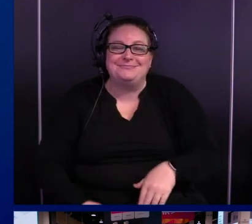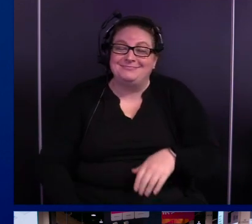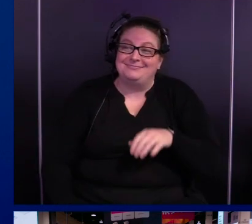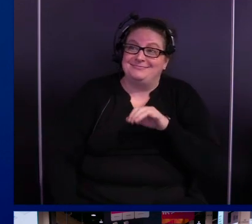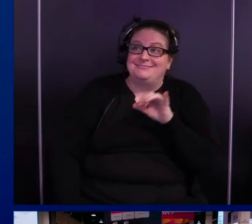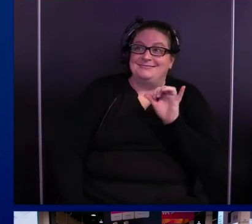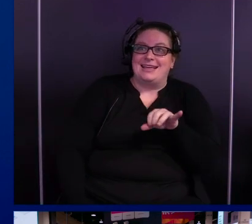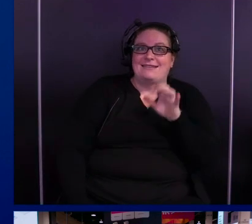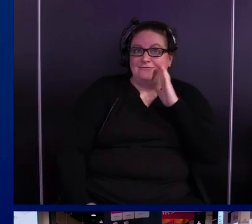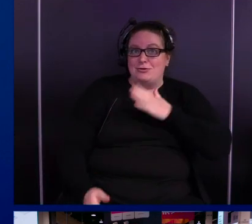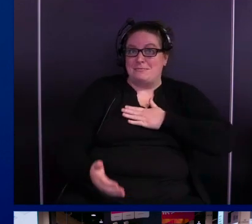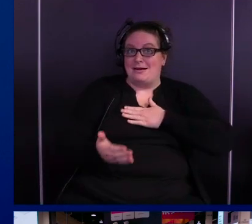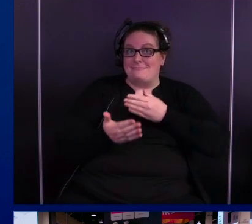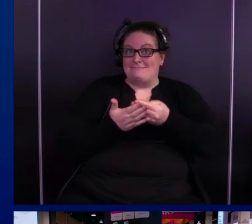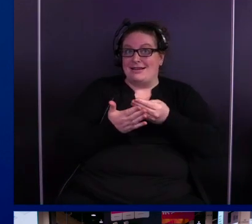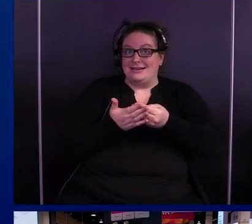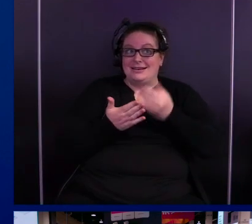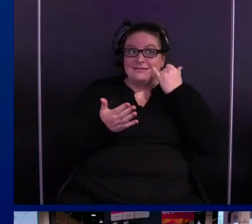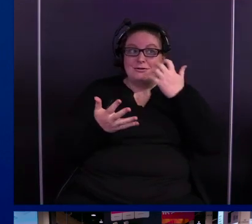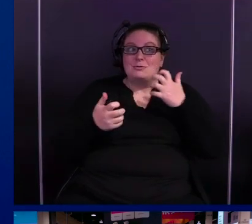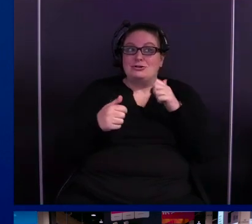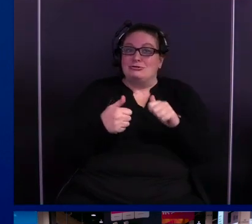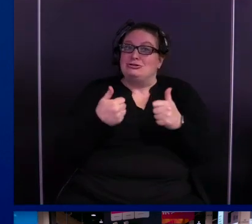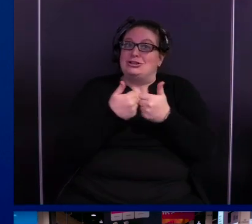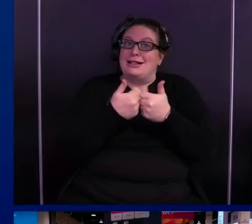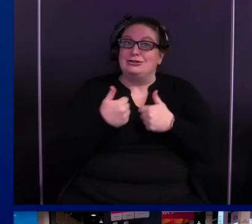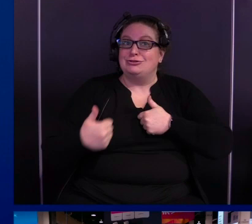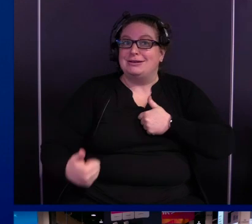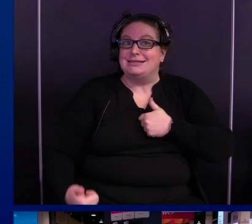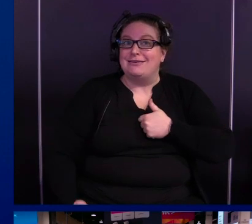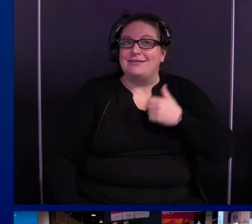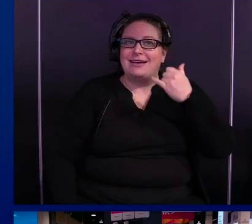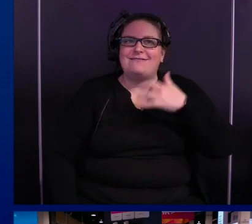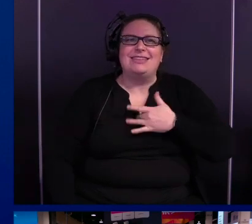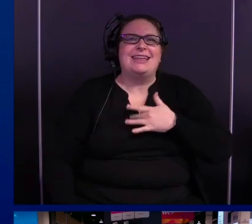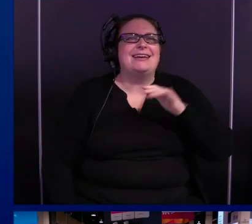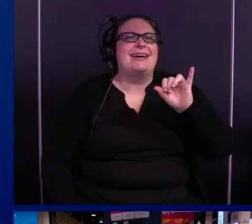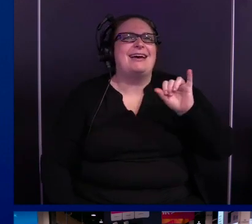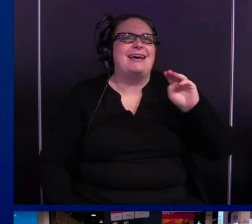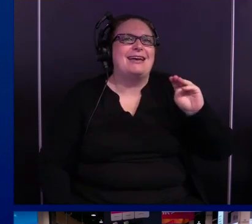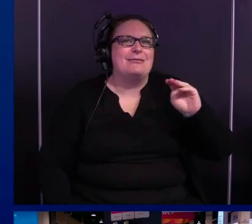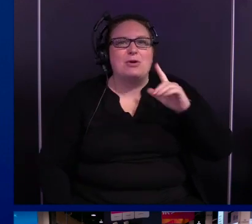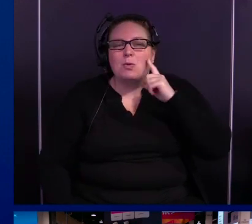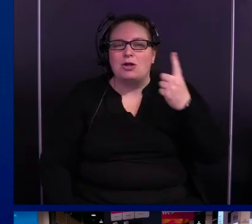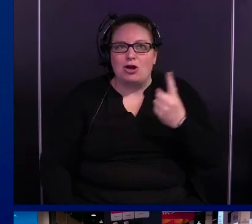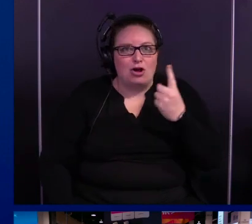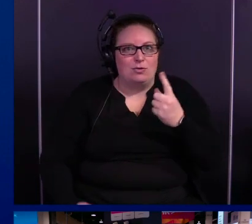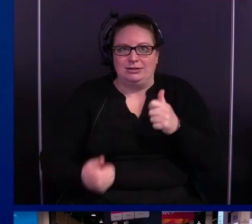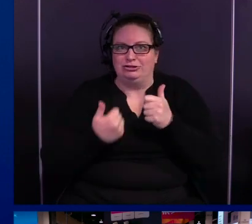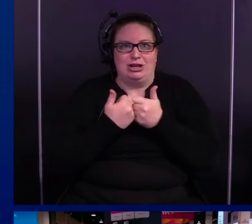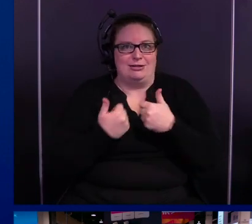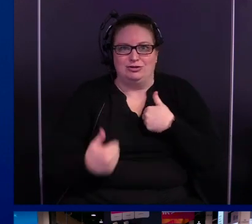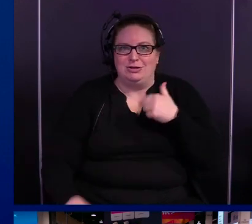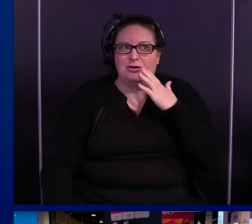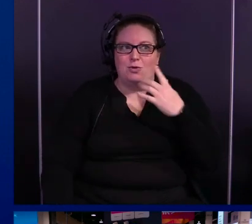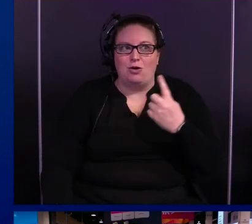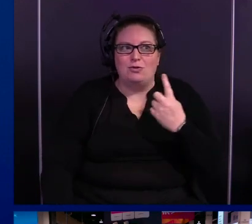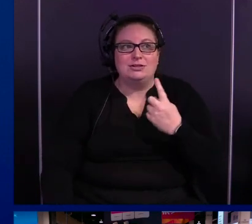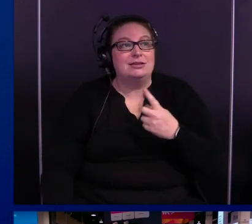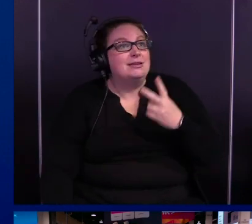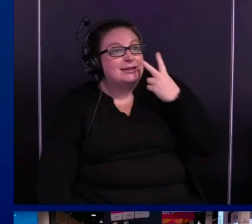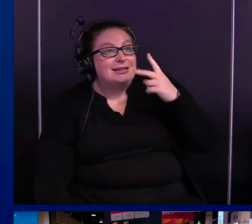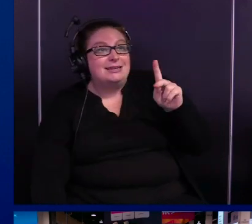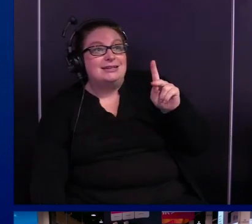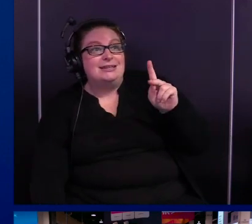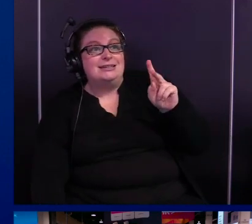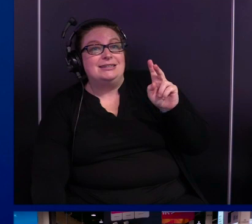for my money, if I'm ever looking to challenge myself, I feel like IAM is always going to give me a run for my money. It can, yeah. Oh, did you see in the keynote yesterday,